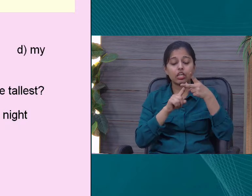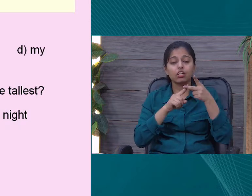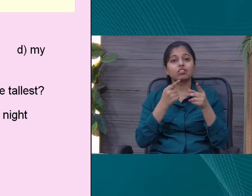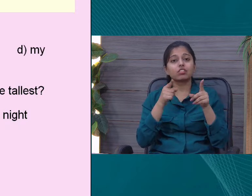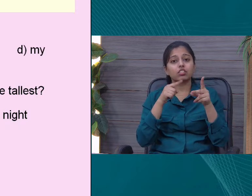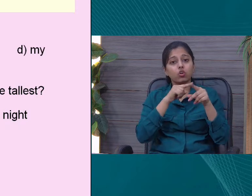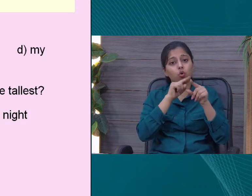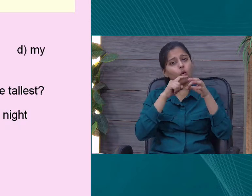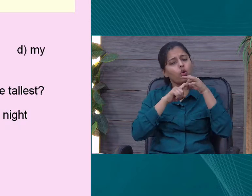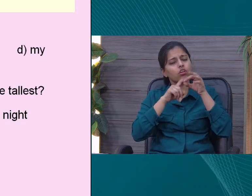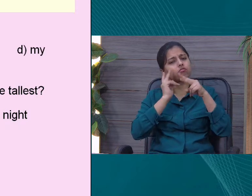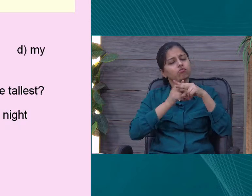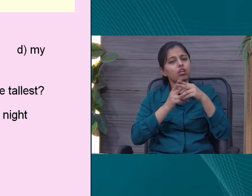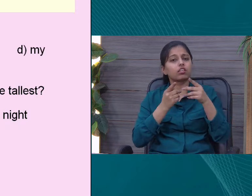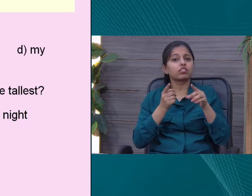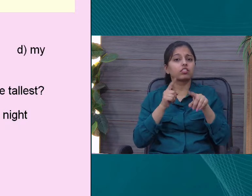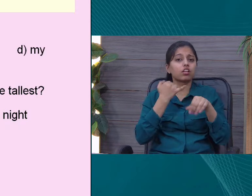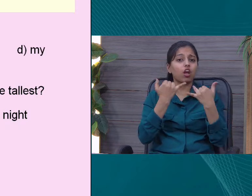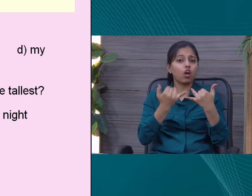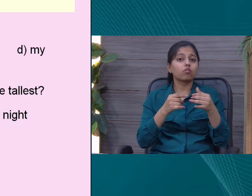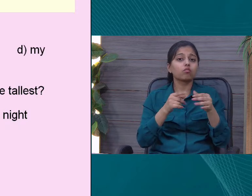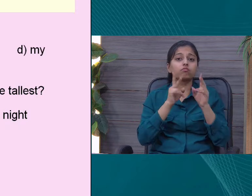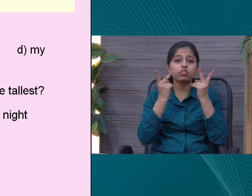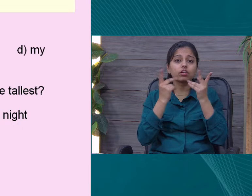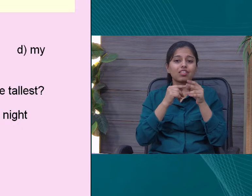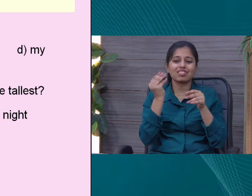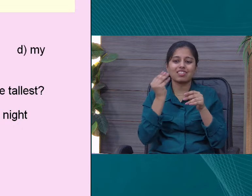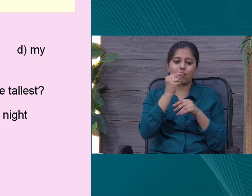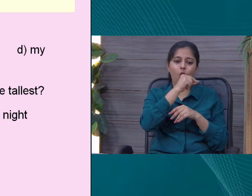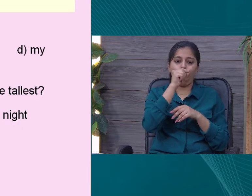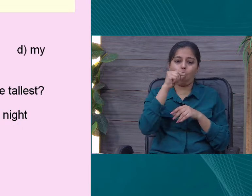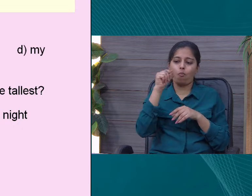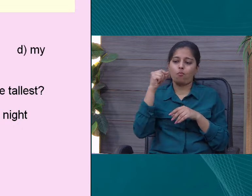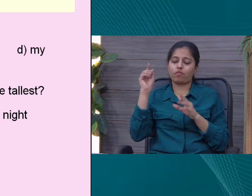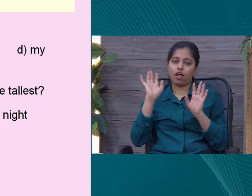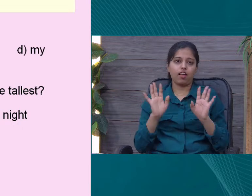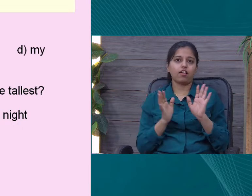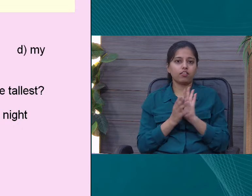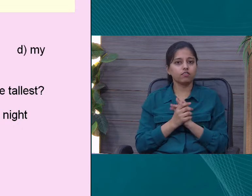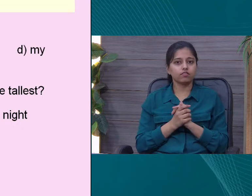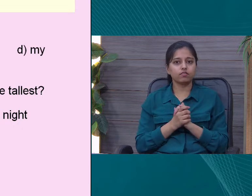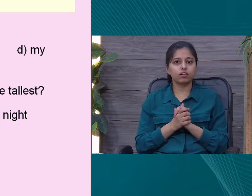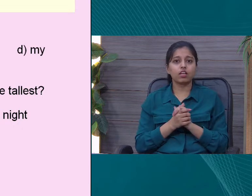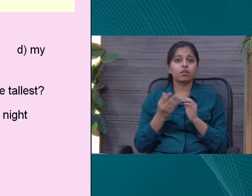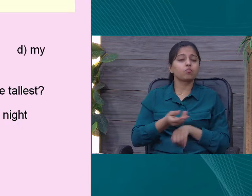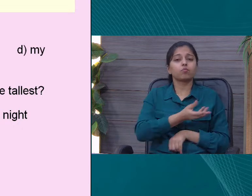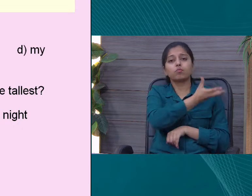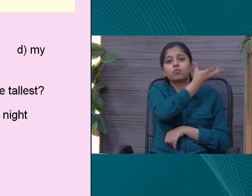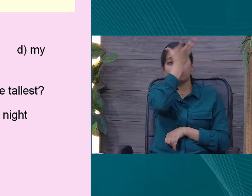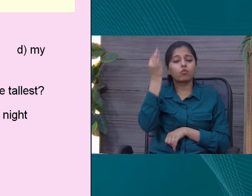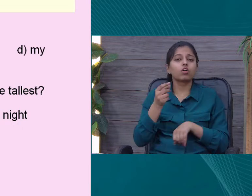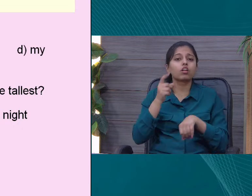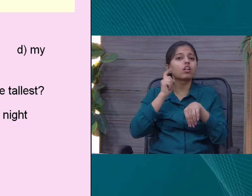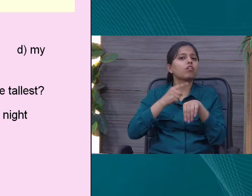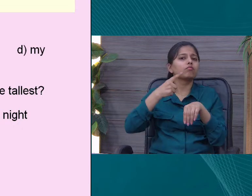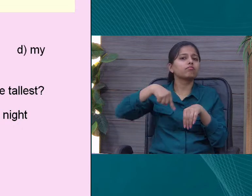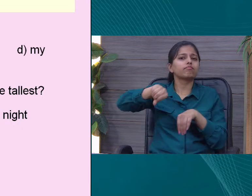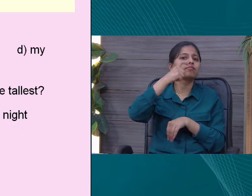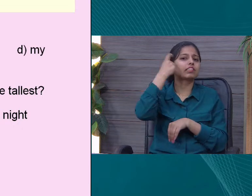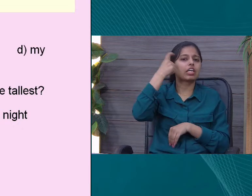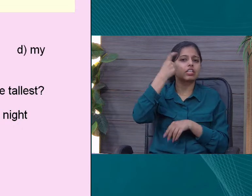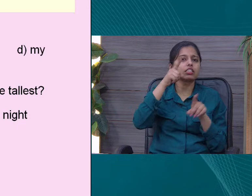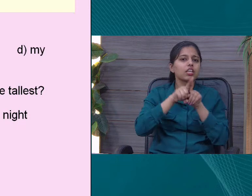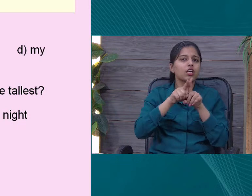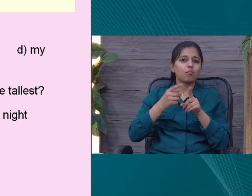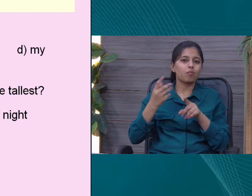same question, but over here we have given certain options, that what time of the day do you think it is when